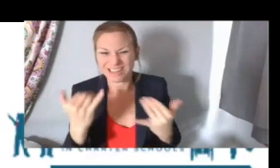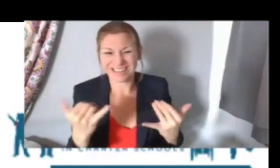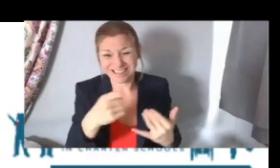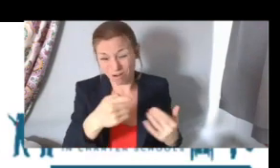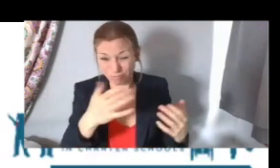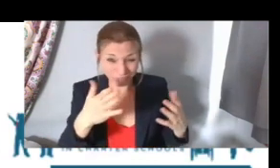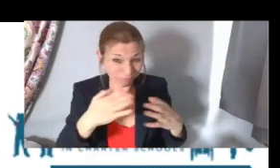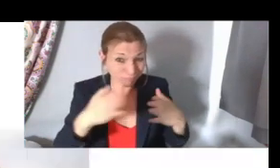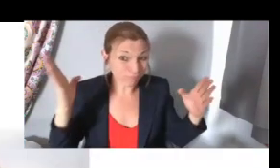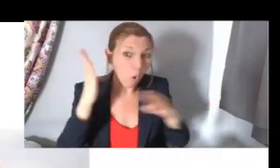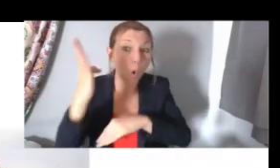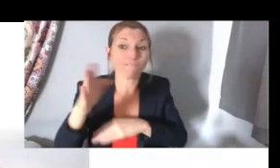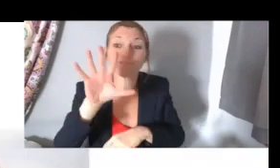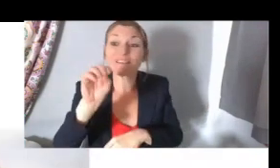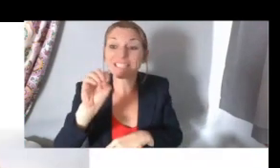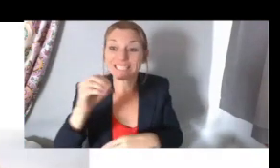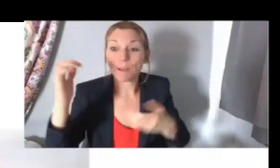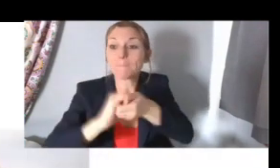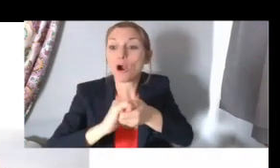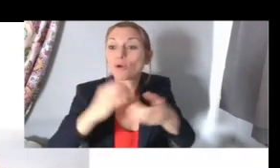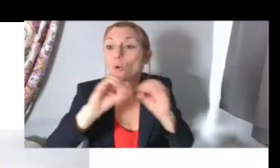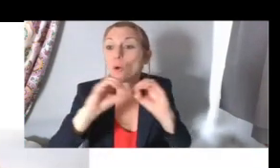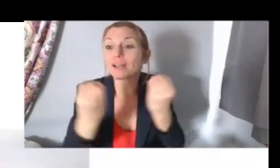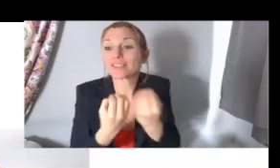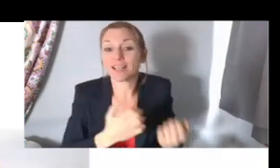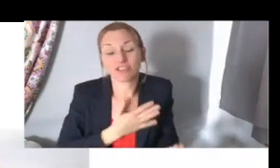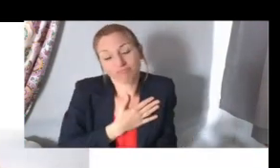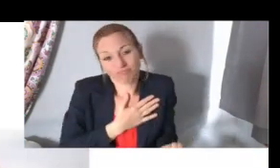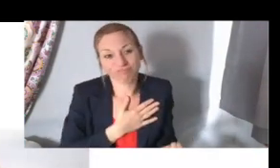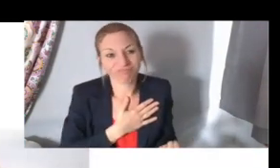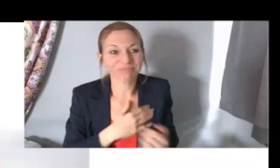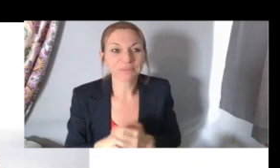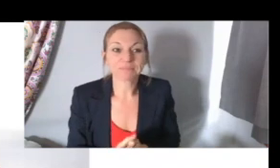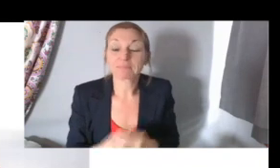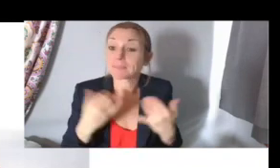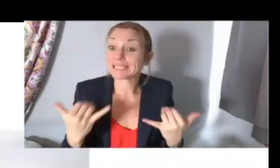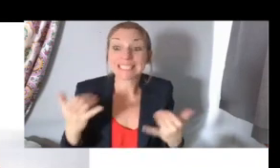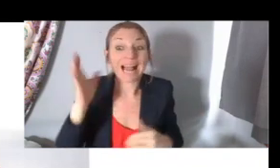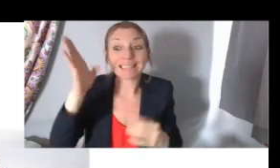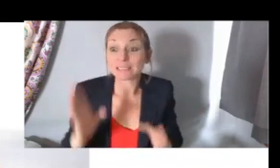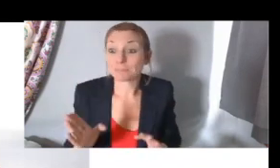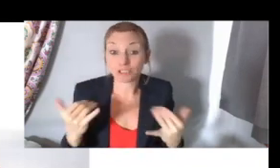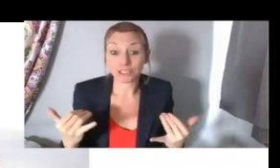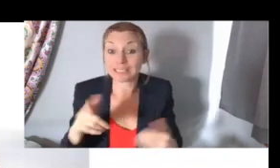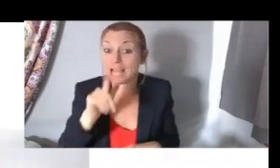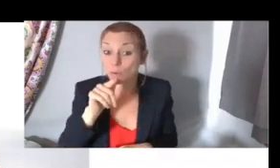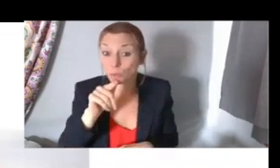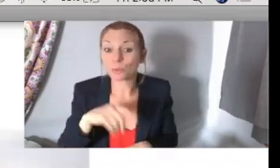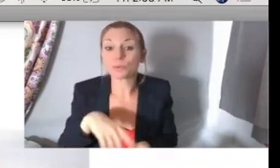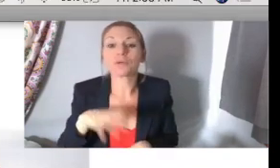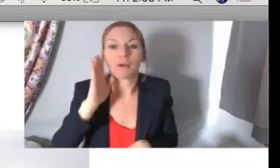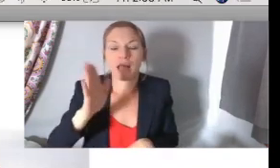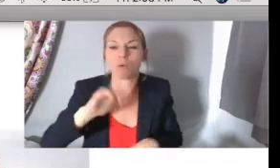partner organizations. And for today's speakers, I'm going to go ahead and pass it over to